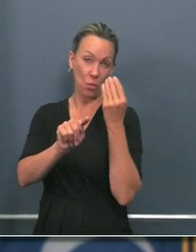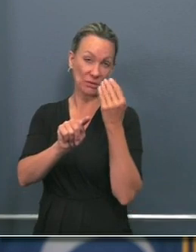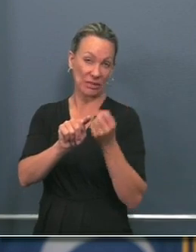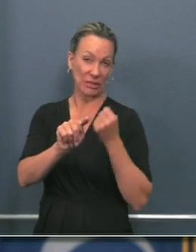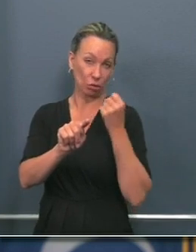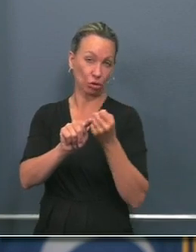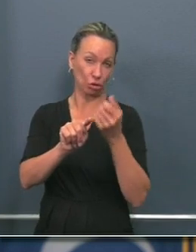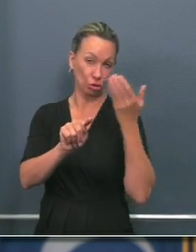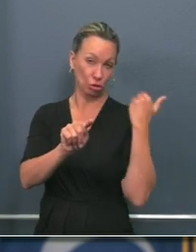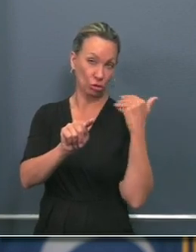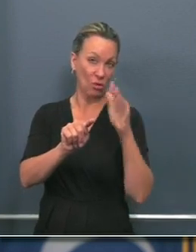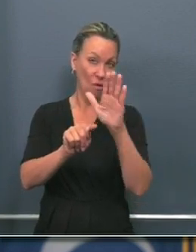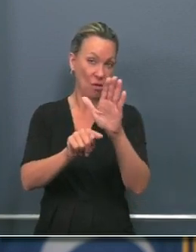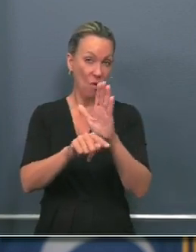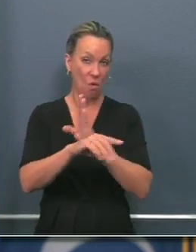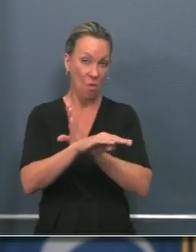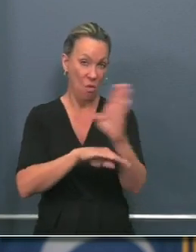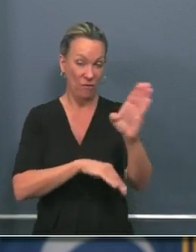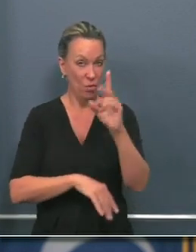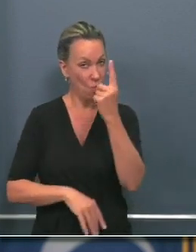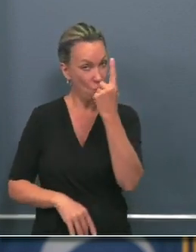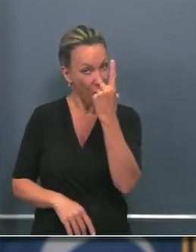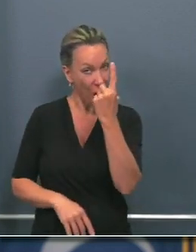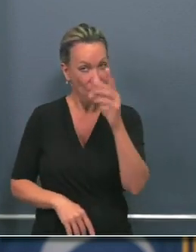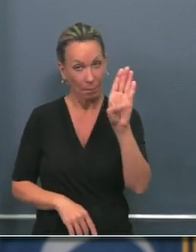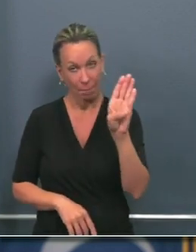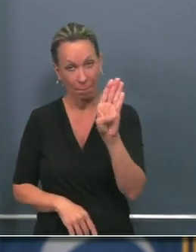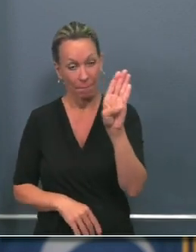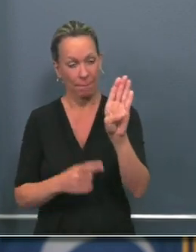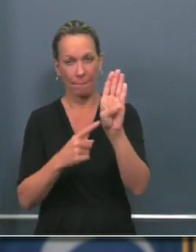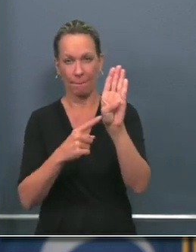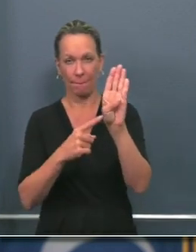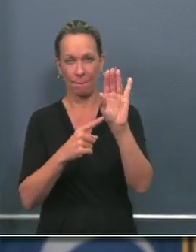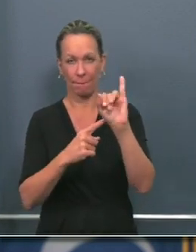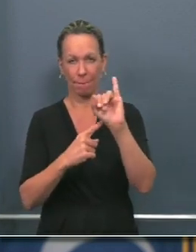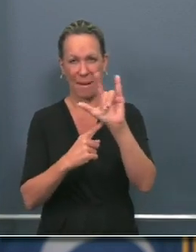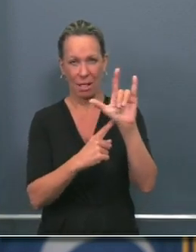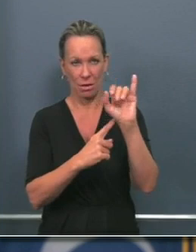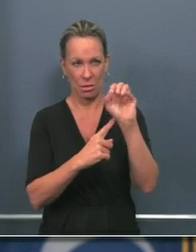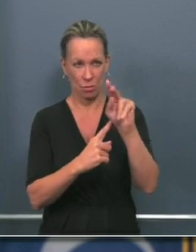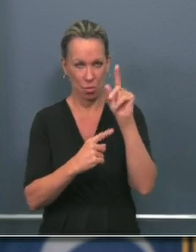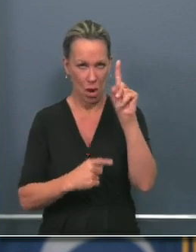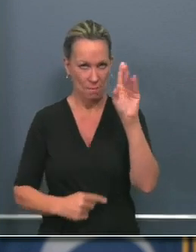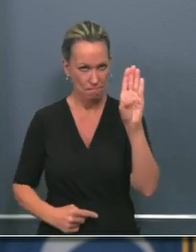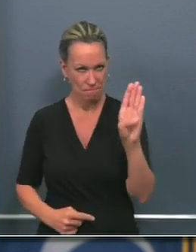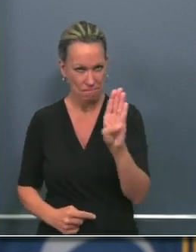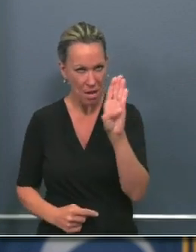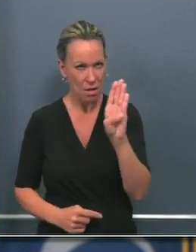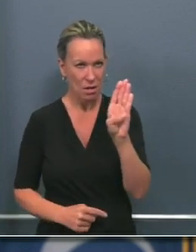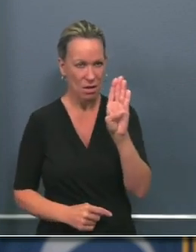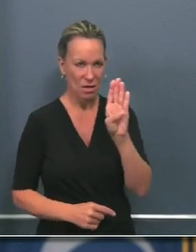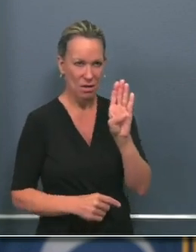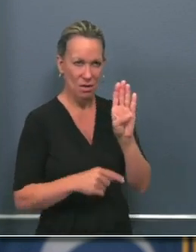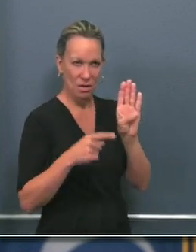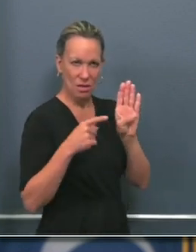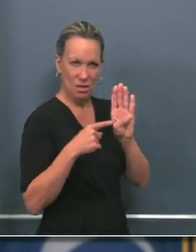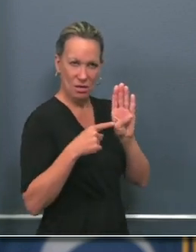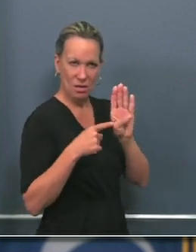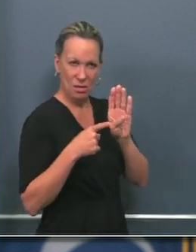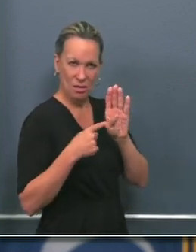unquote fraudulent. In fact, only found 31 out of 1 billion ballots that were cast. George